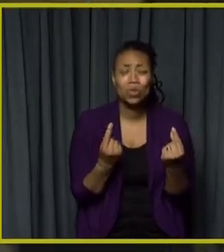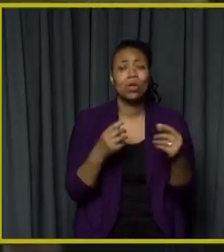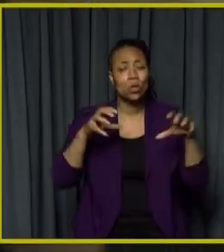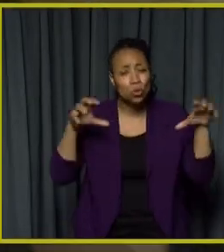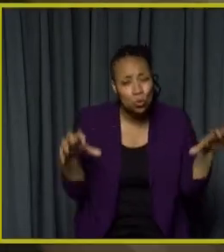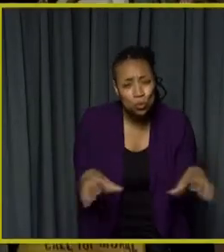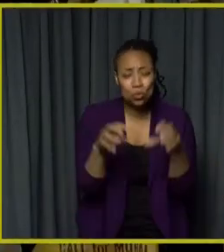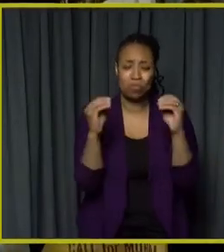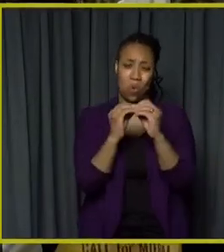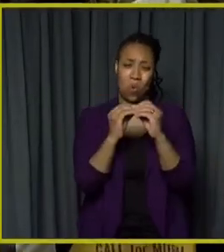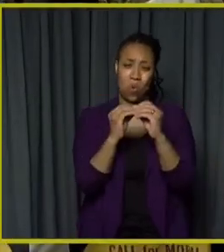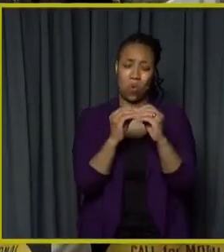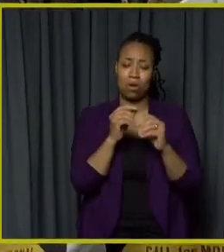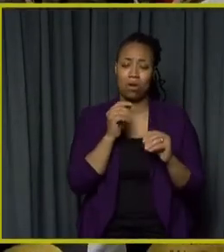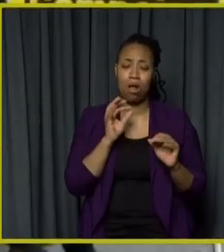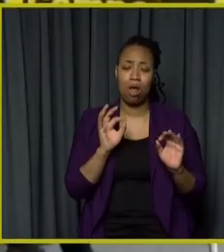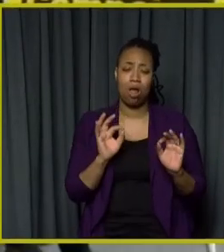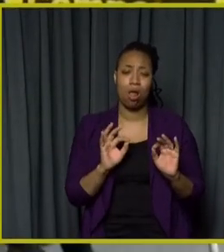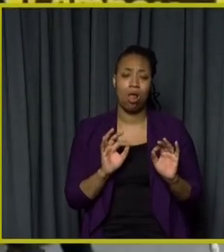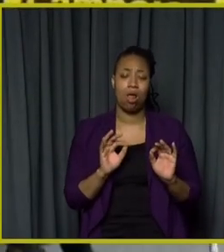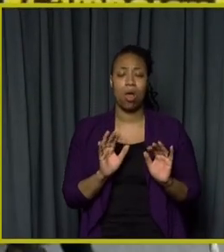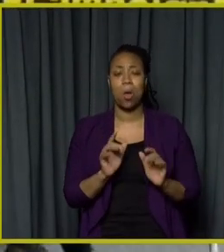the power. Forward together.